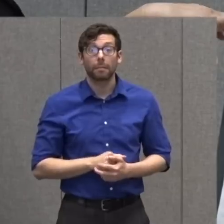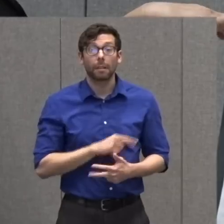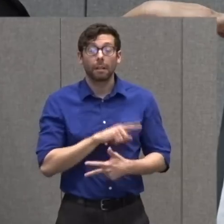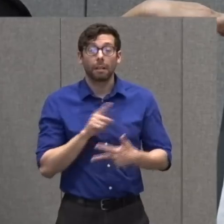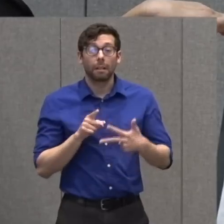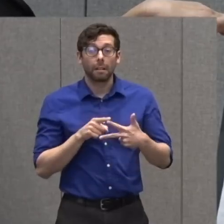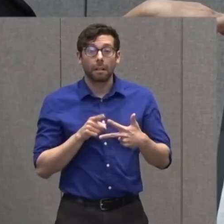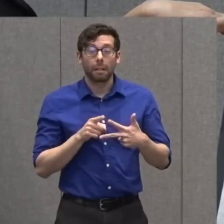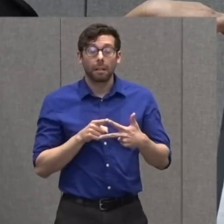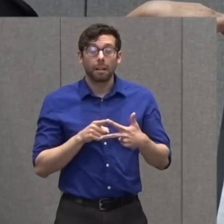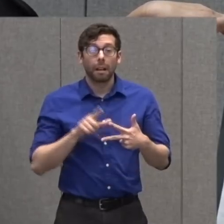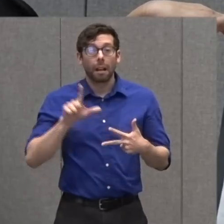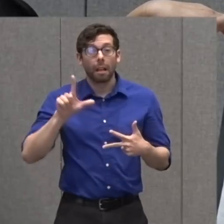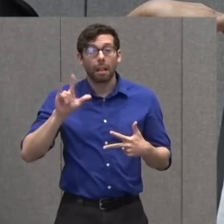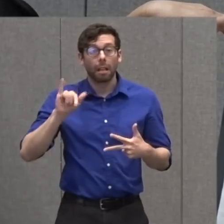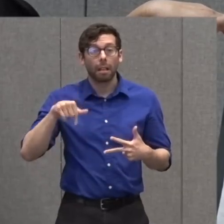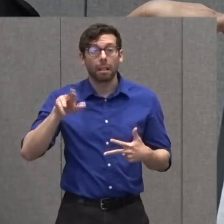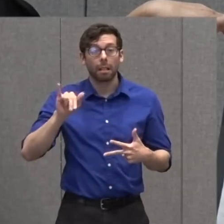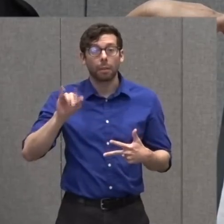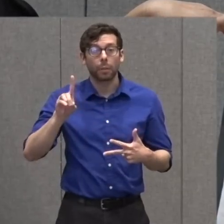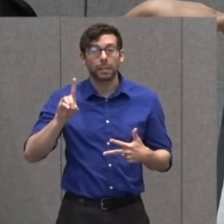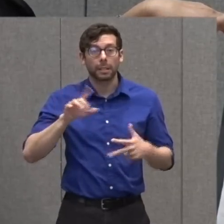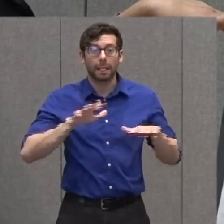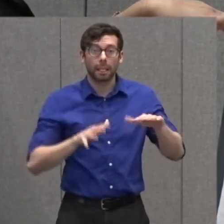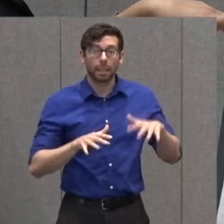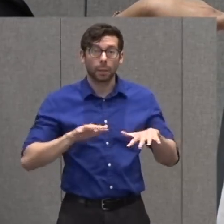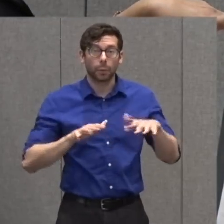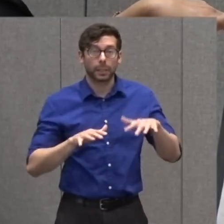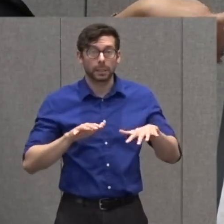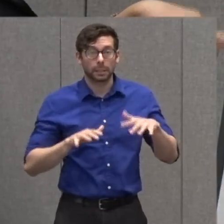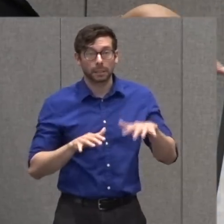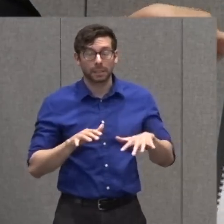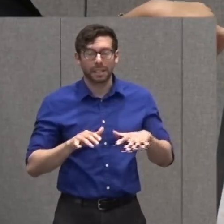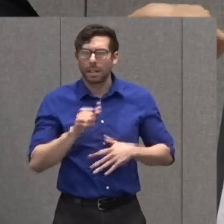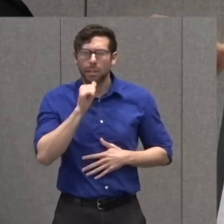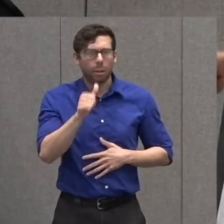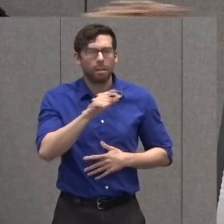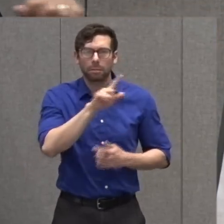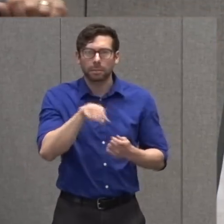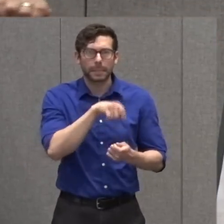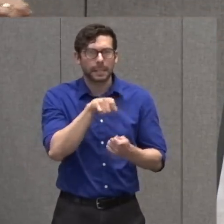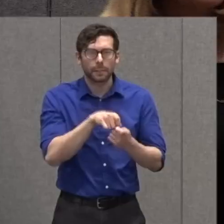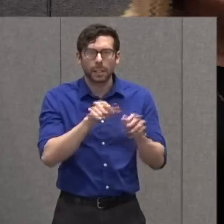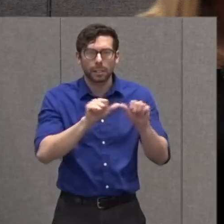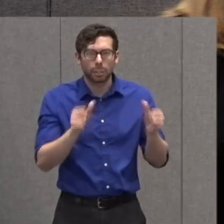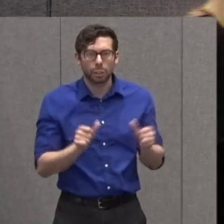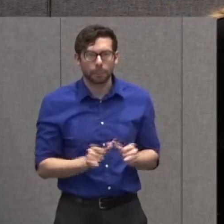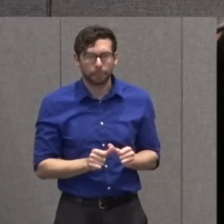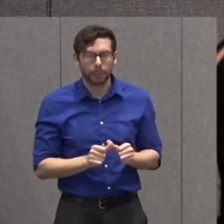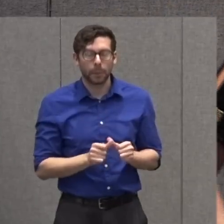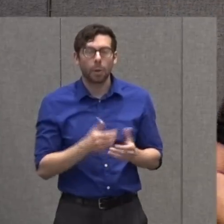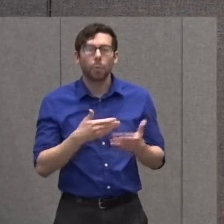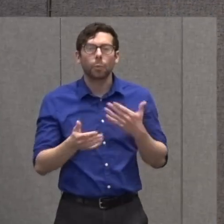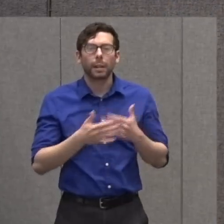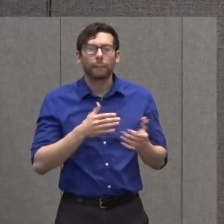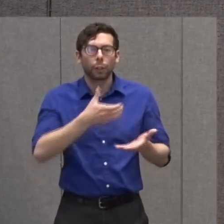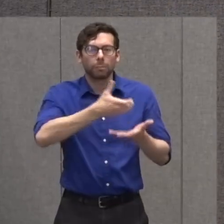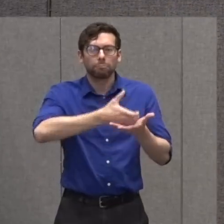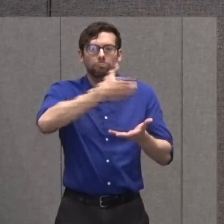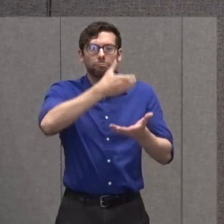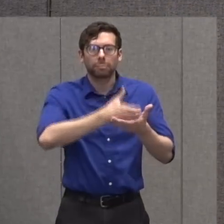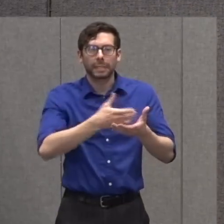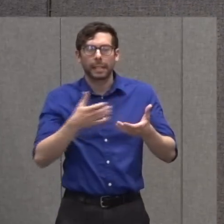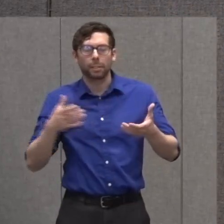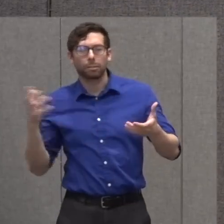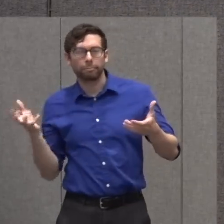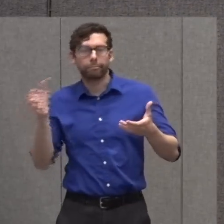is liquids. Liquids have no definite shape. They take the shape of their container. But if I were to